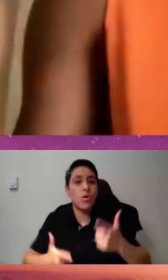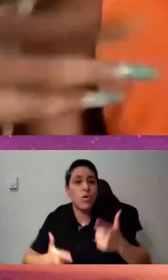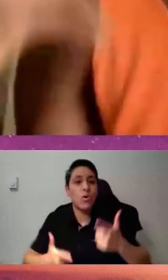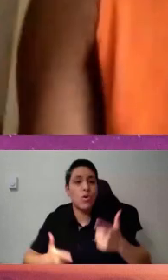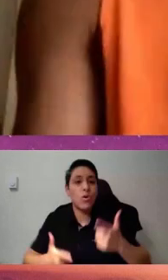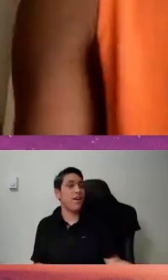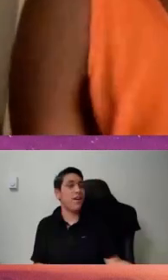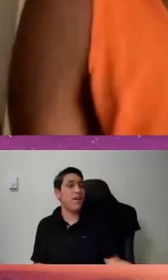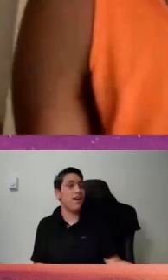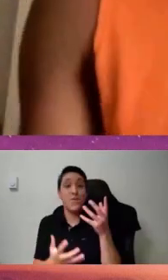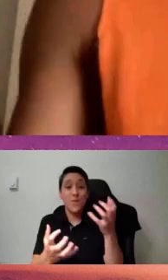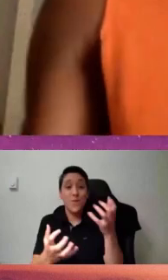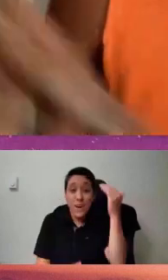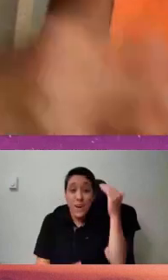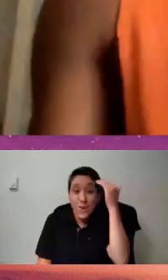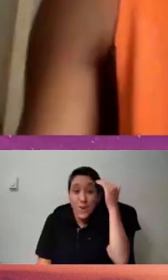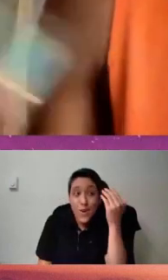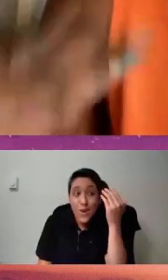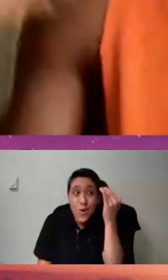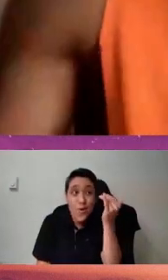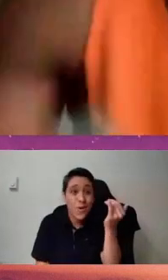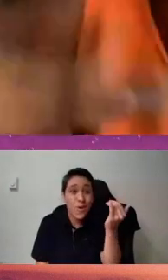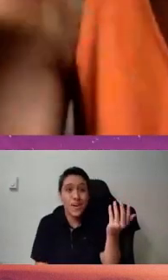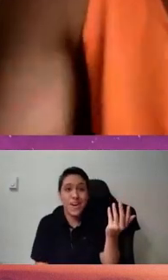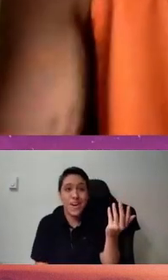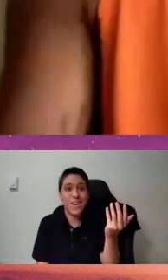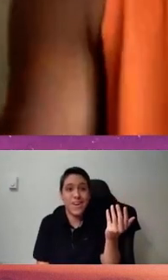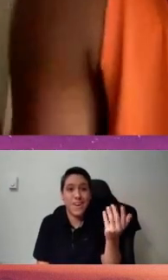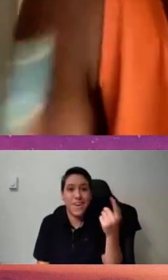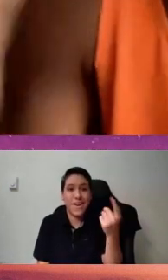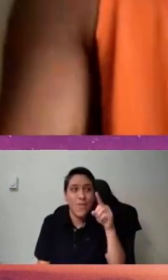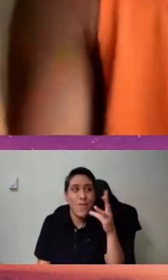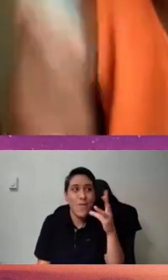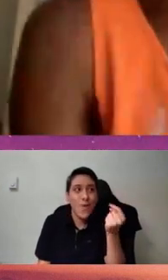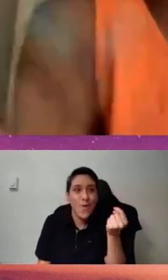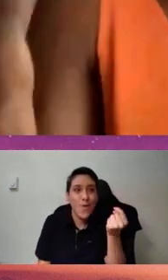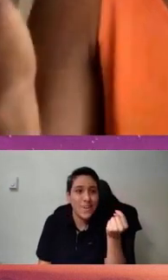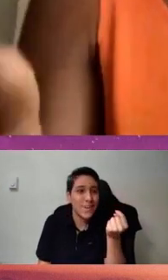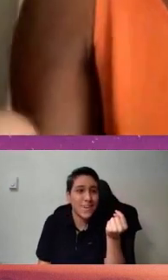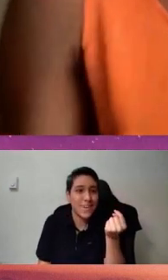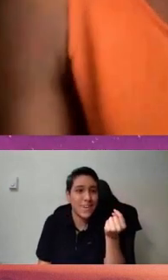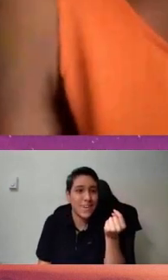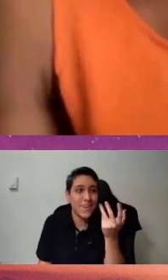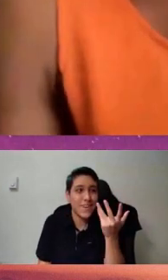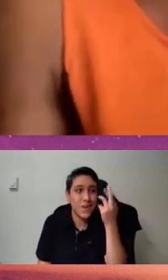Like, do you just want to know? For what purpose